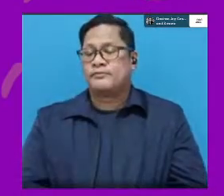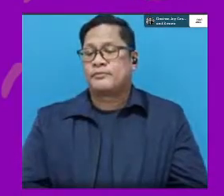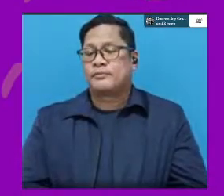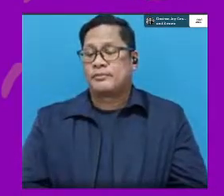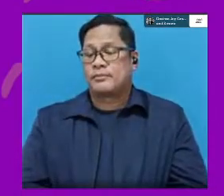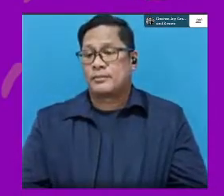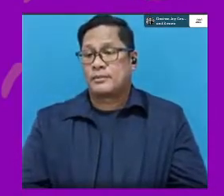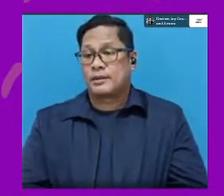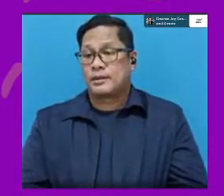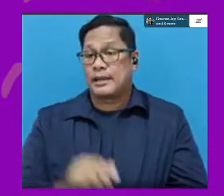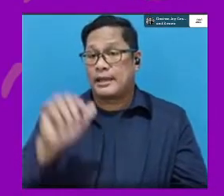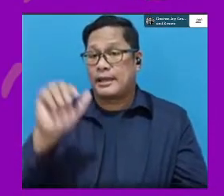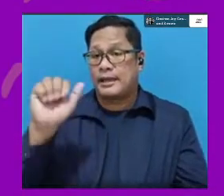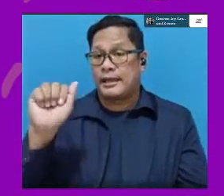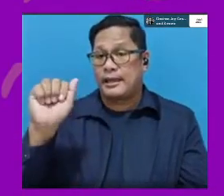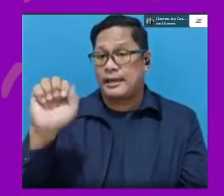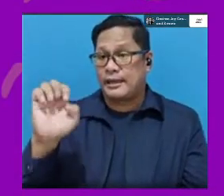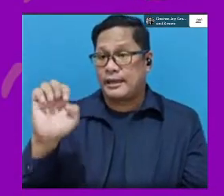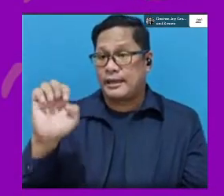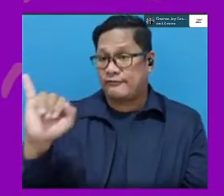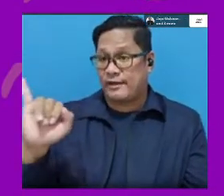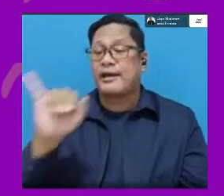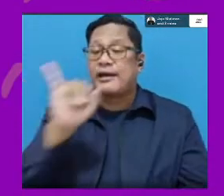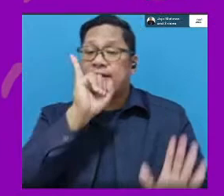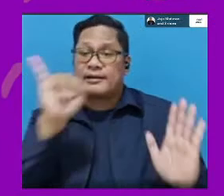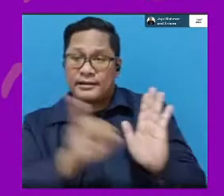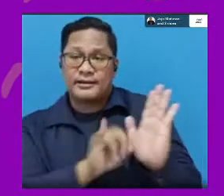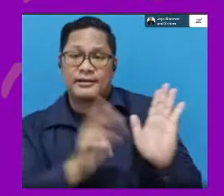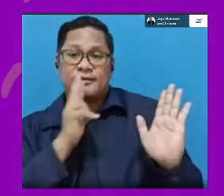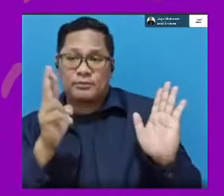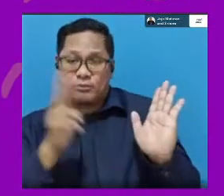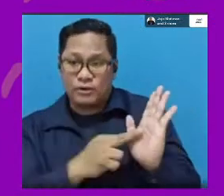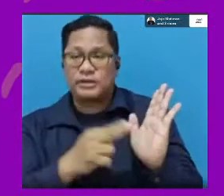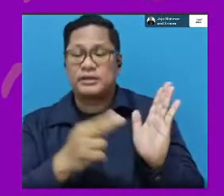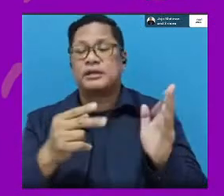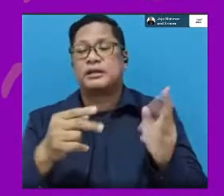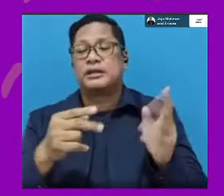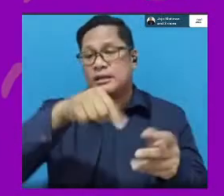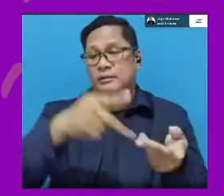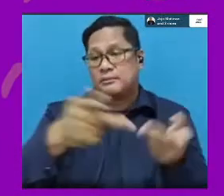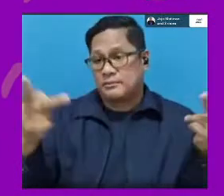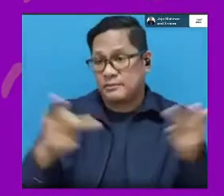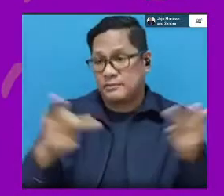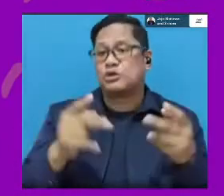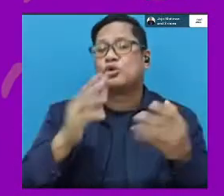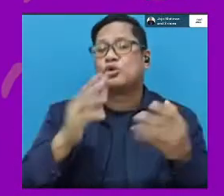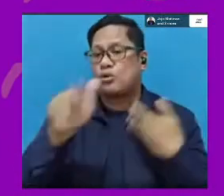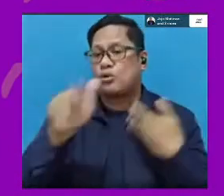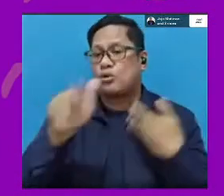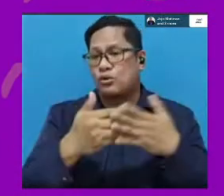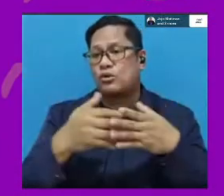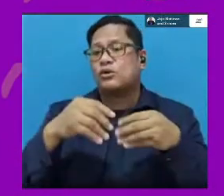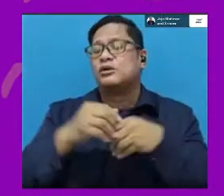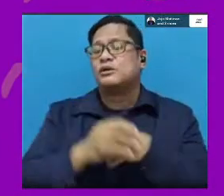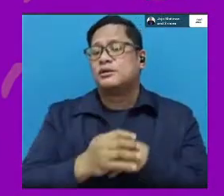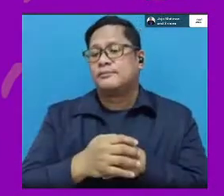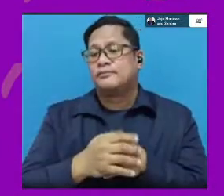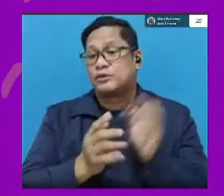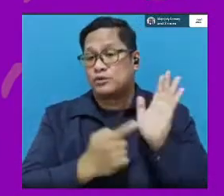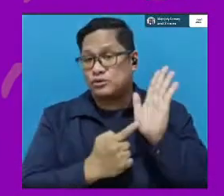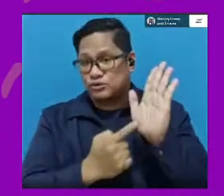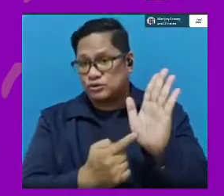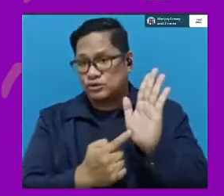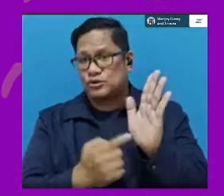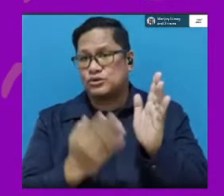the AEFI and identification and reporting of facilities are all outlined in Administrative Order